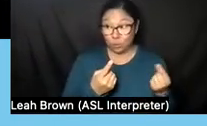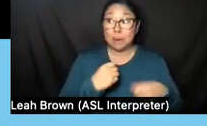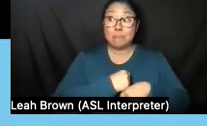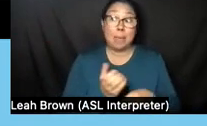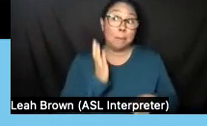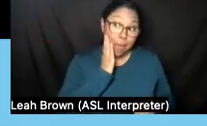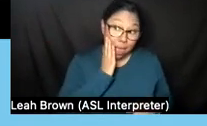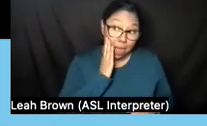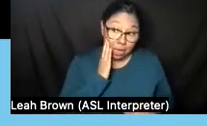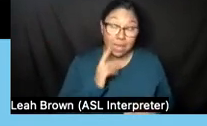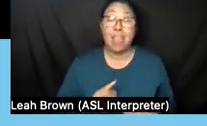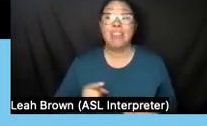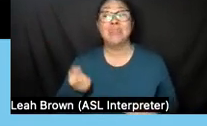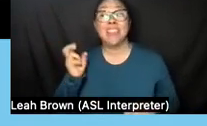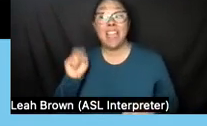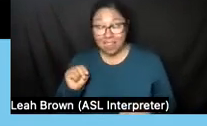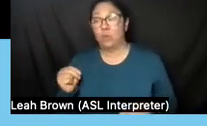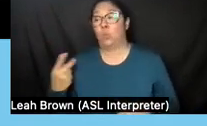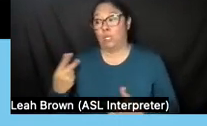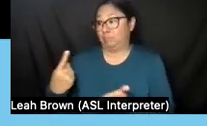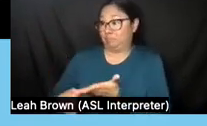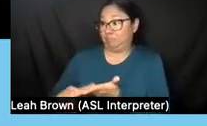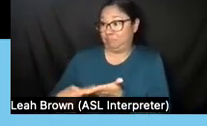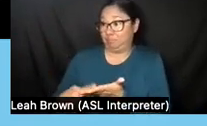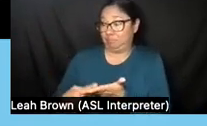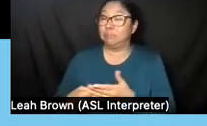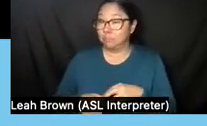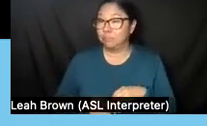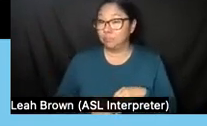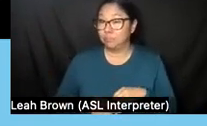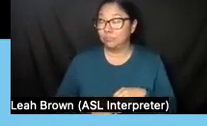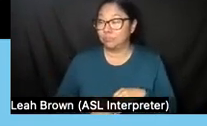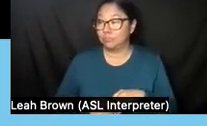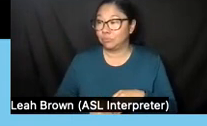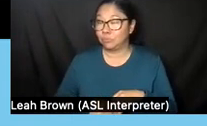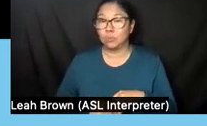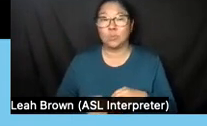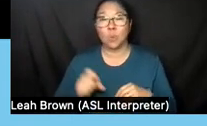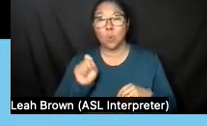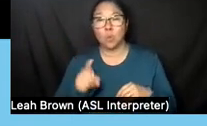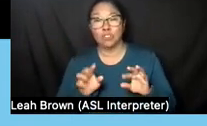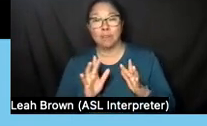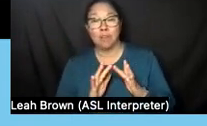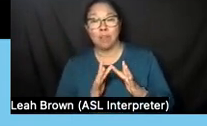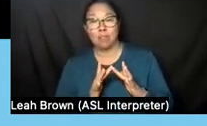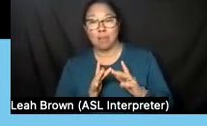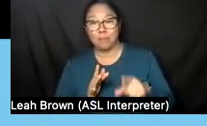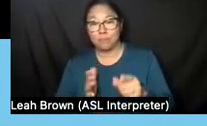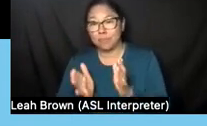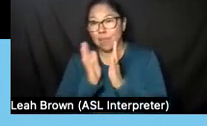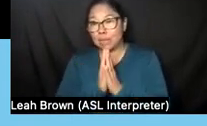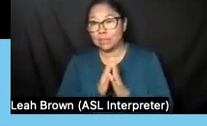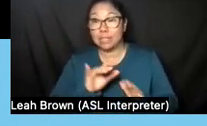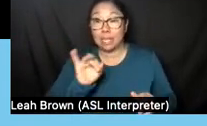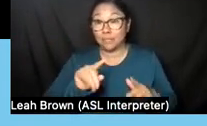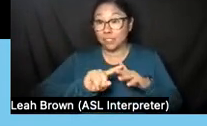can go in your room, and then you can keep playing. Mm-hmm. Okay. There's a question online. They're asking, what if they start